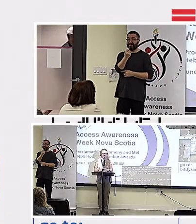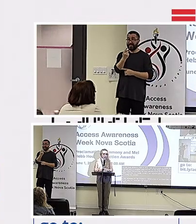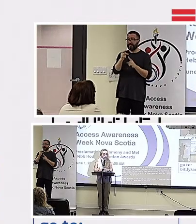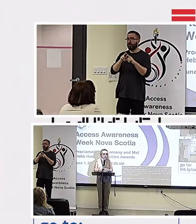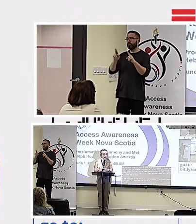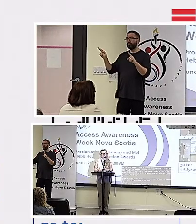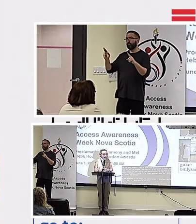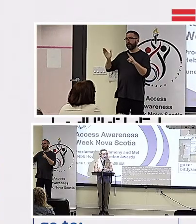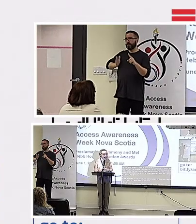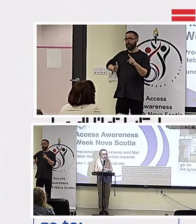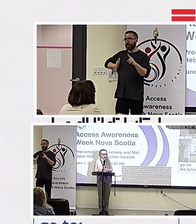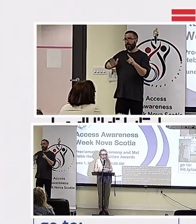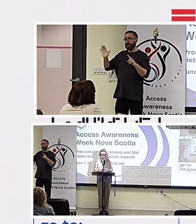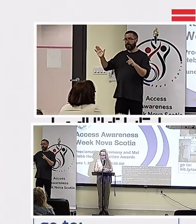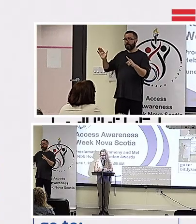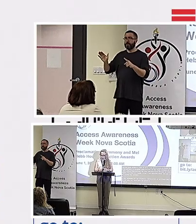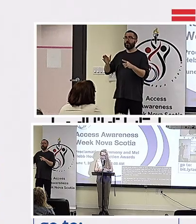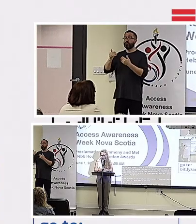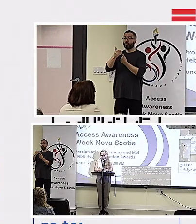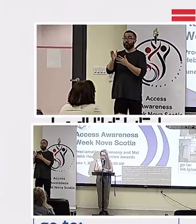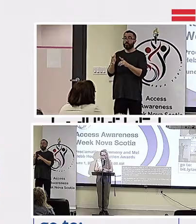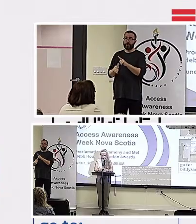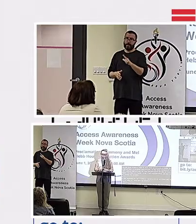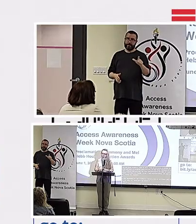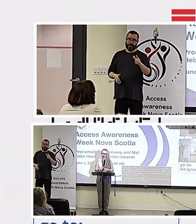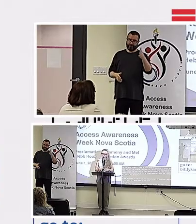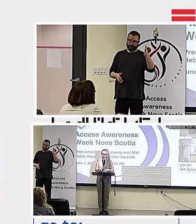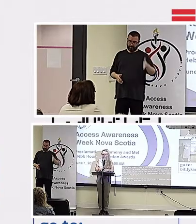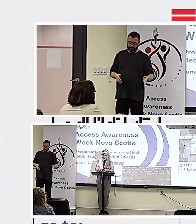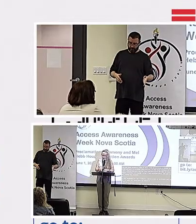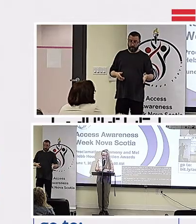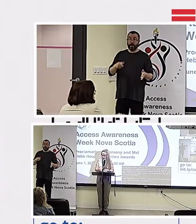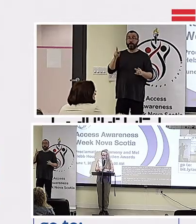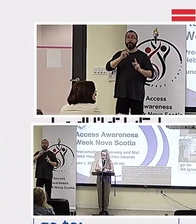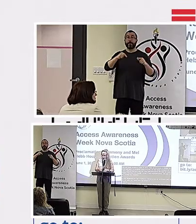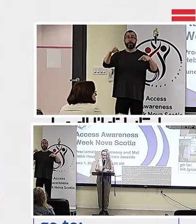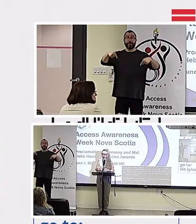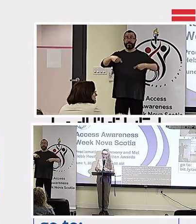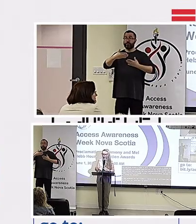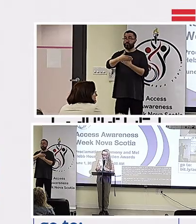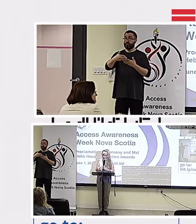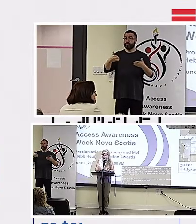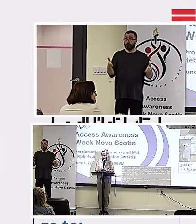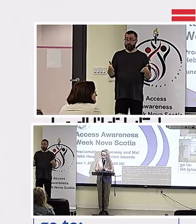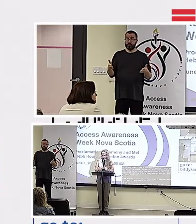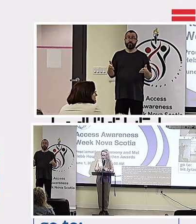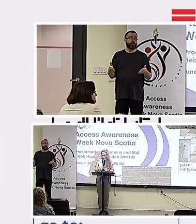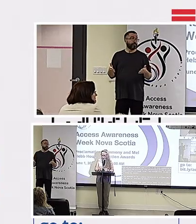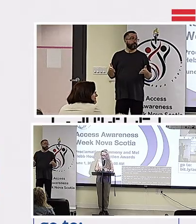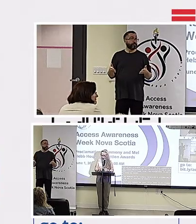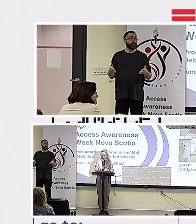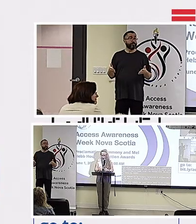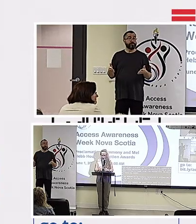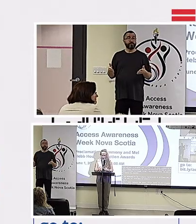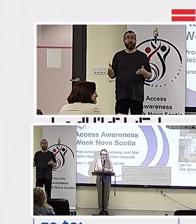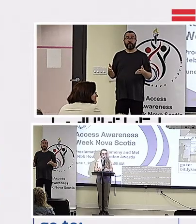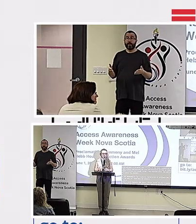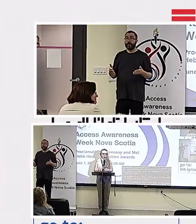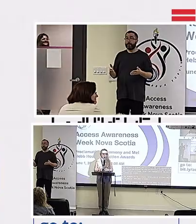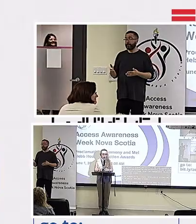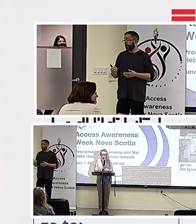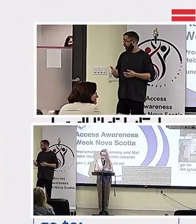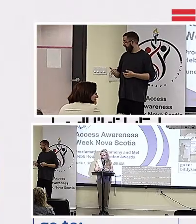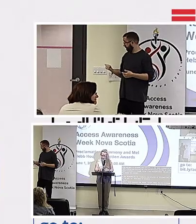on the left side of the hallway. For people in this room, from the doors in the back, turn right and enter the